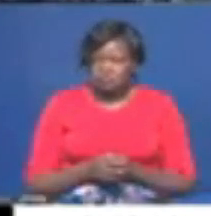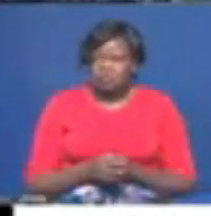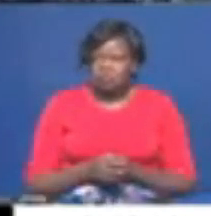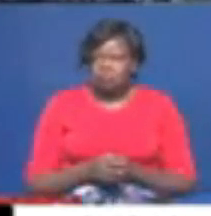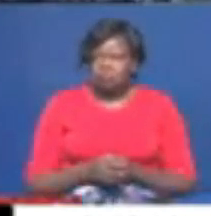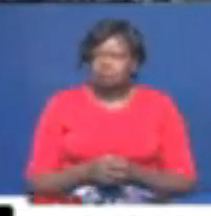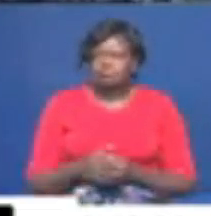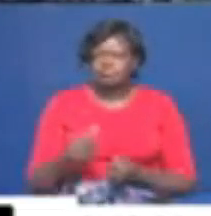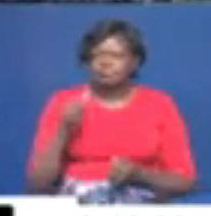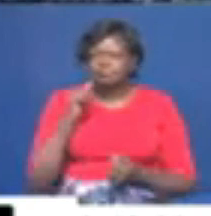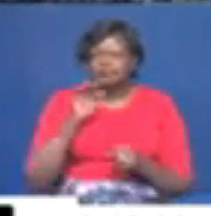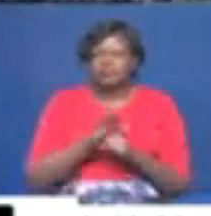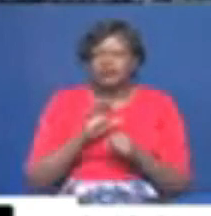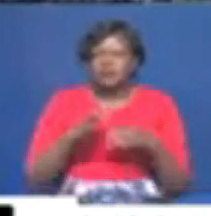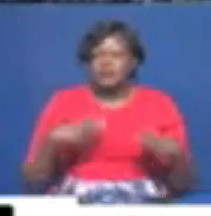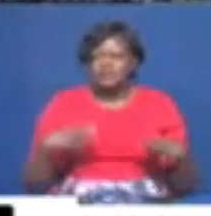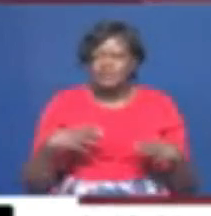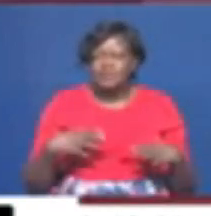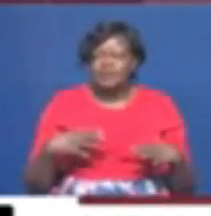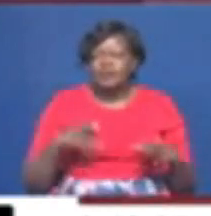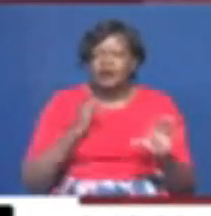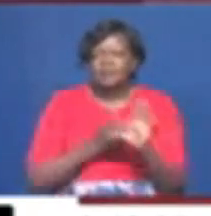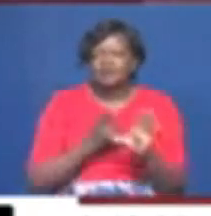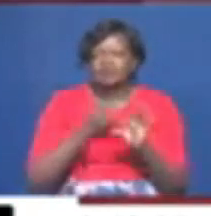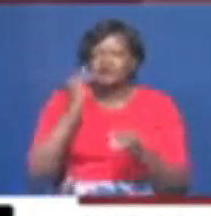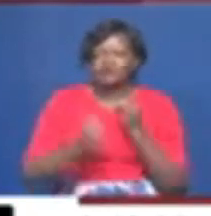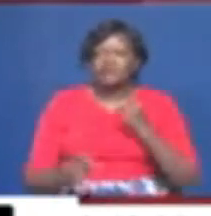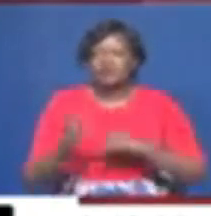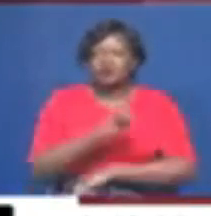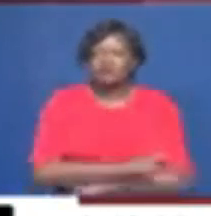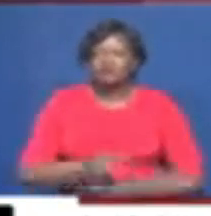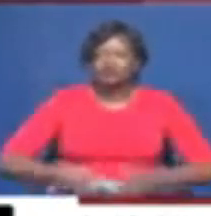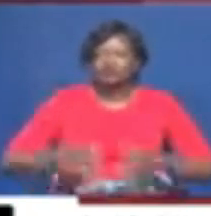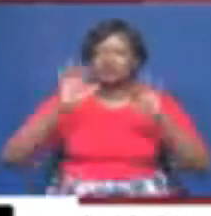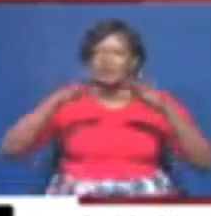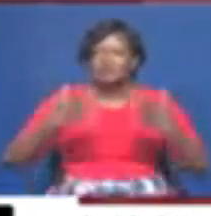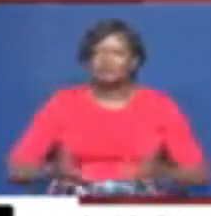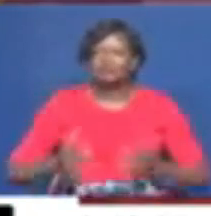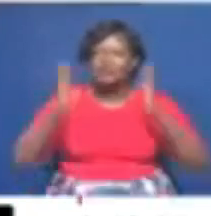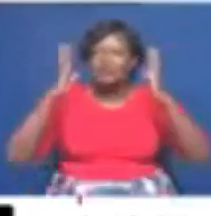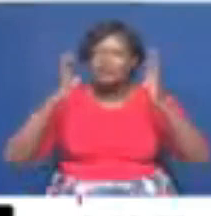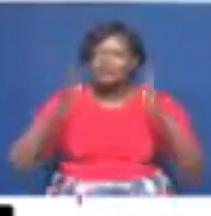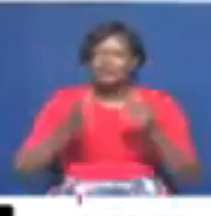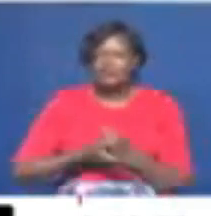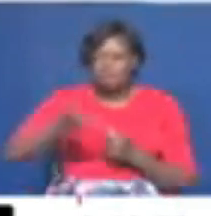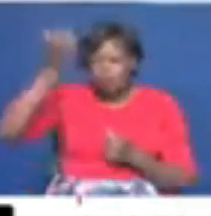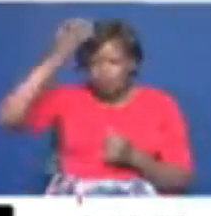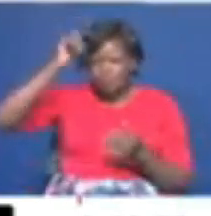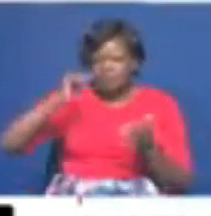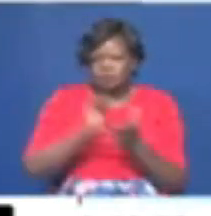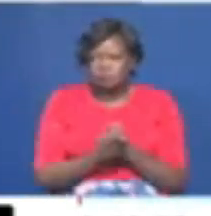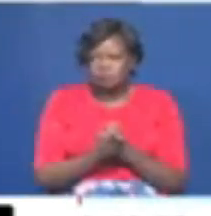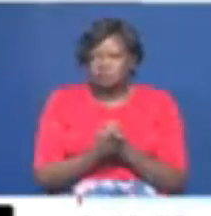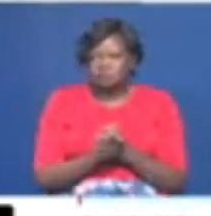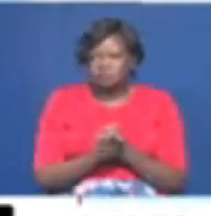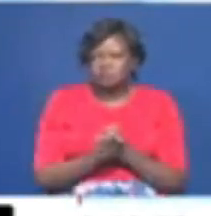Britain, millions of people are taking part in the final day of street parties and celebration for the Queen's Platinum Jubilee. A huge pageant is